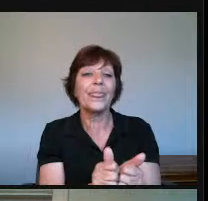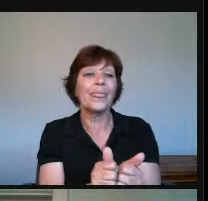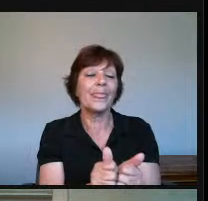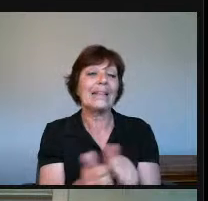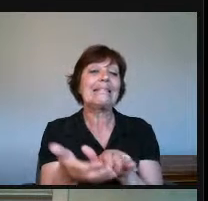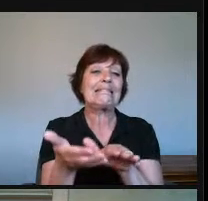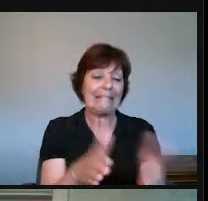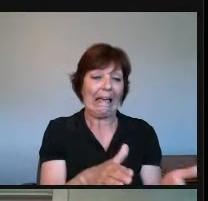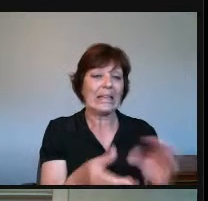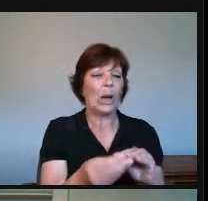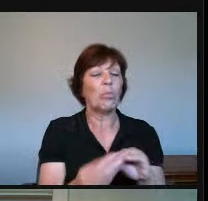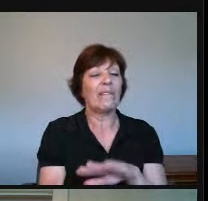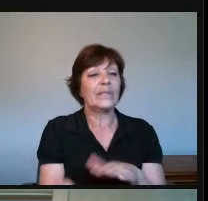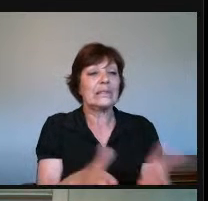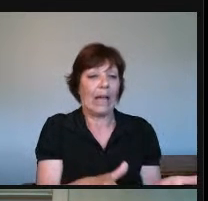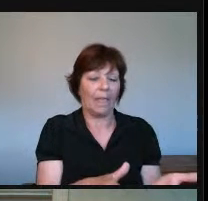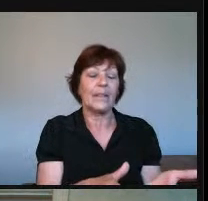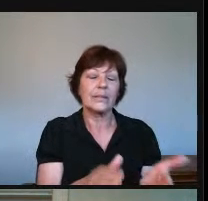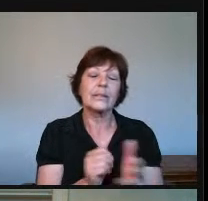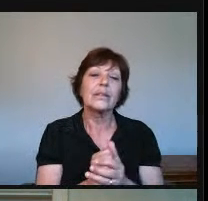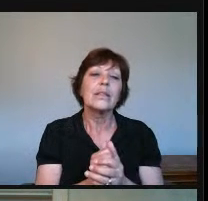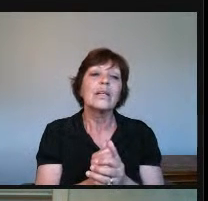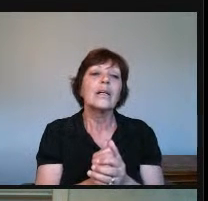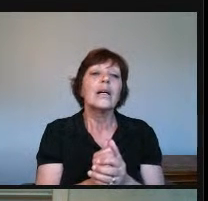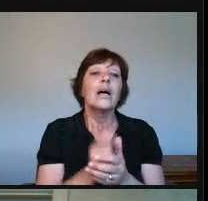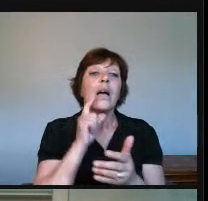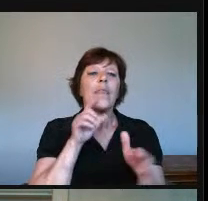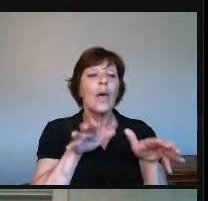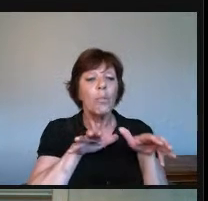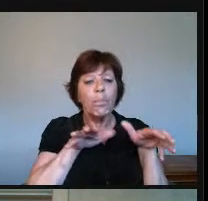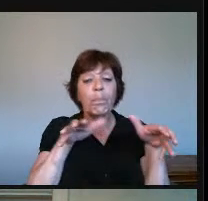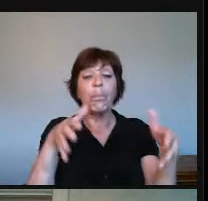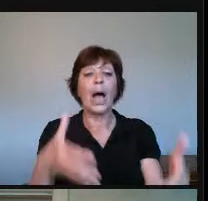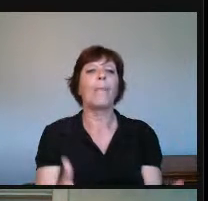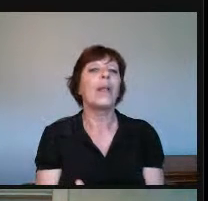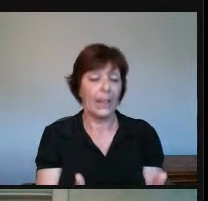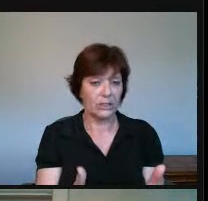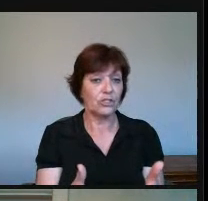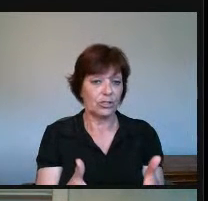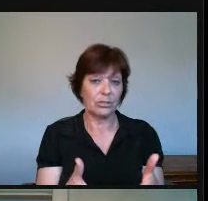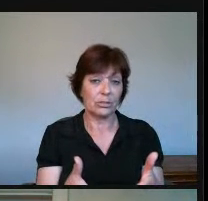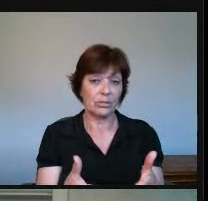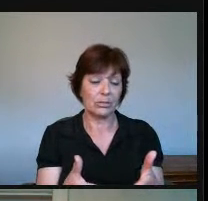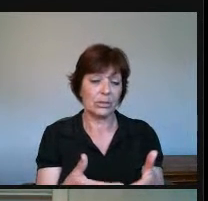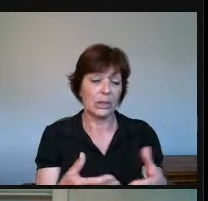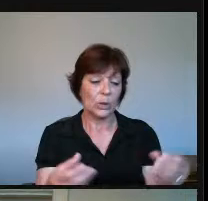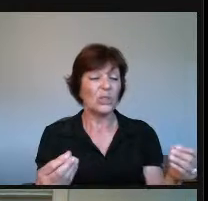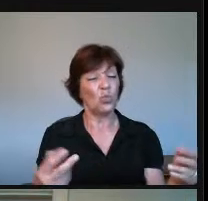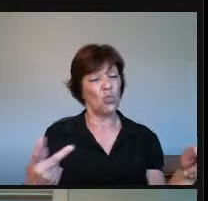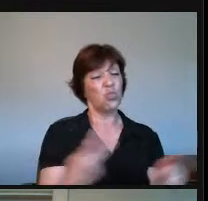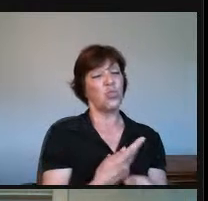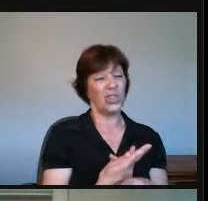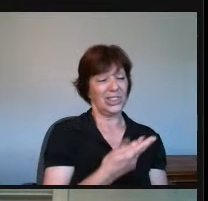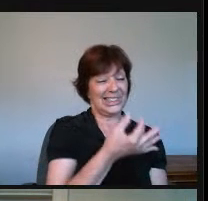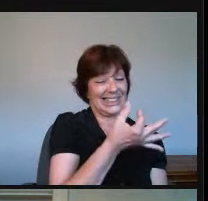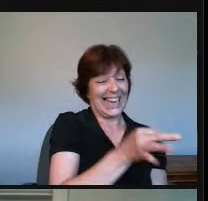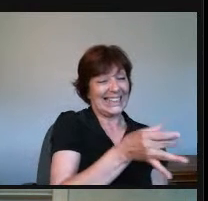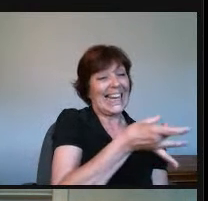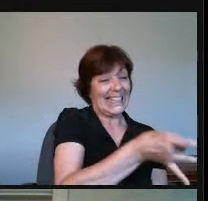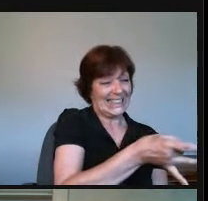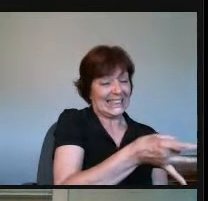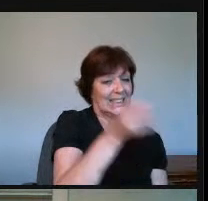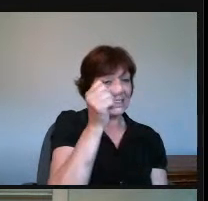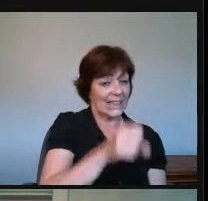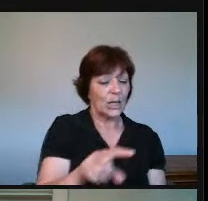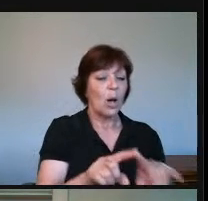long shot. The proportion of the population is still more deadly in 1918, but we've